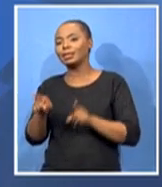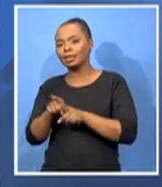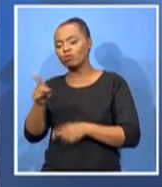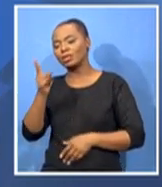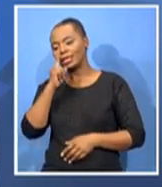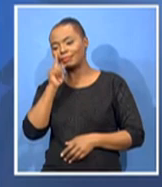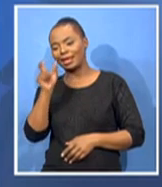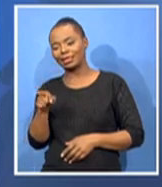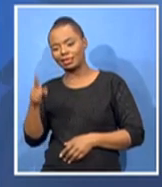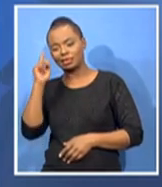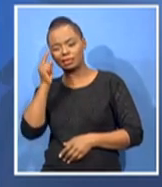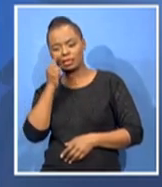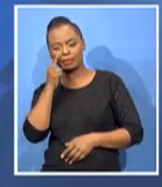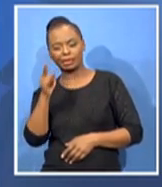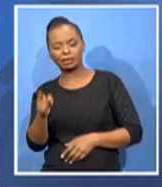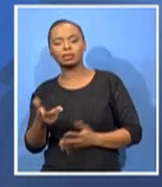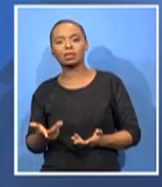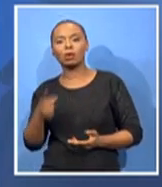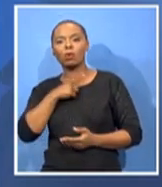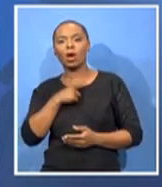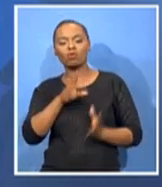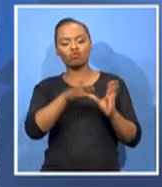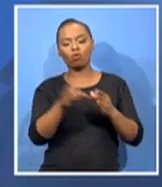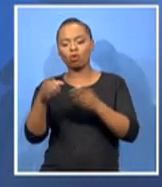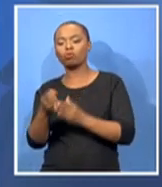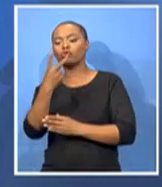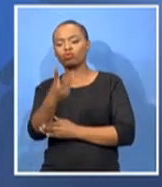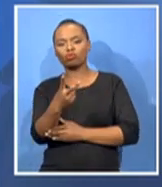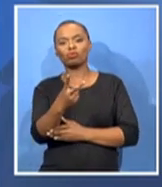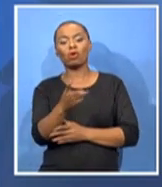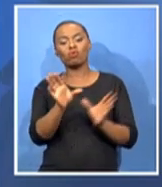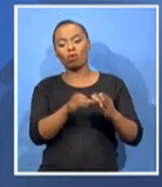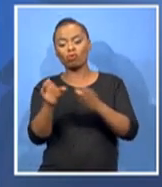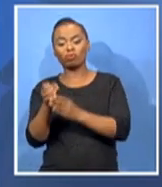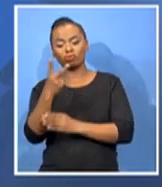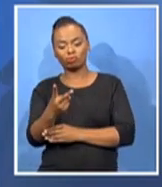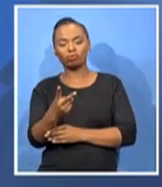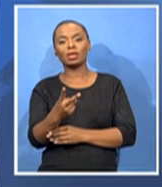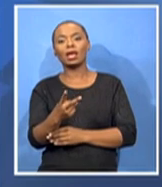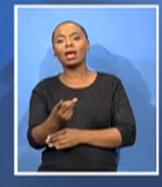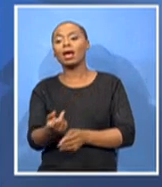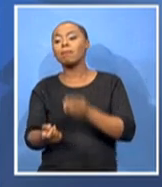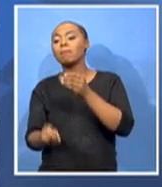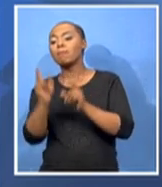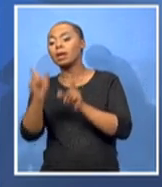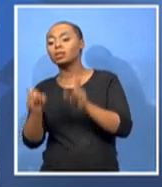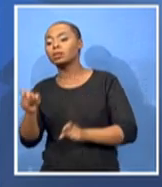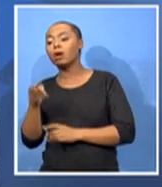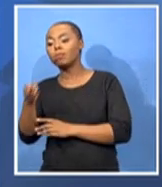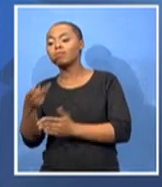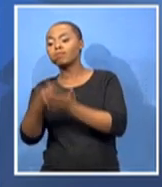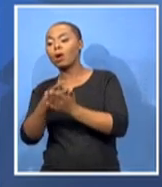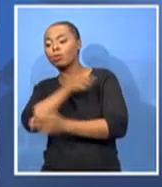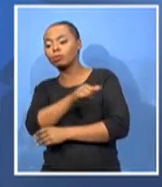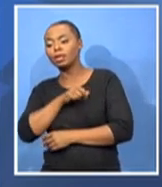2 groups, and those that were affected were actually affected, or rather, were actually part of